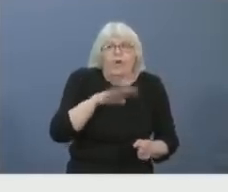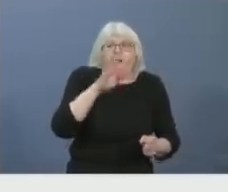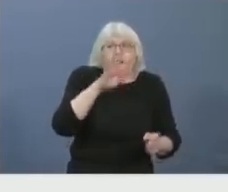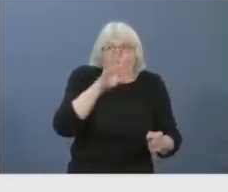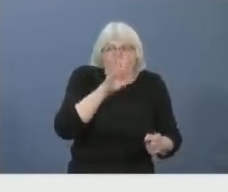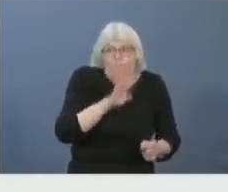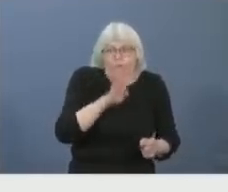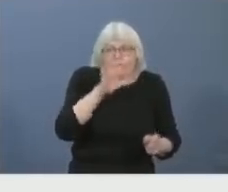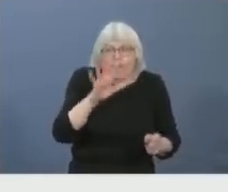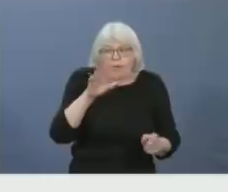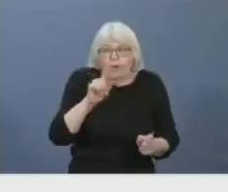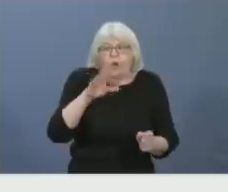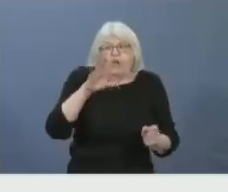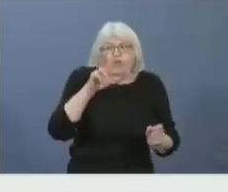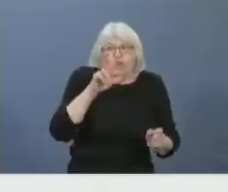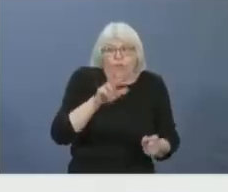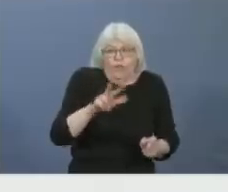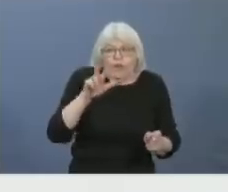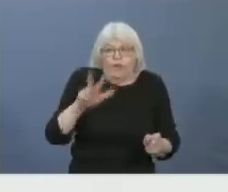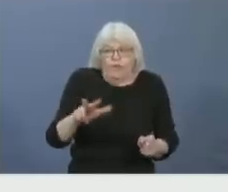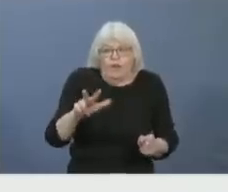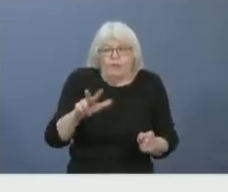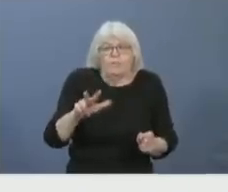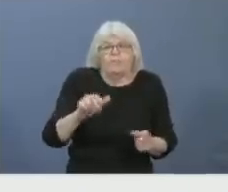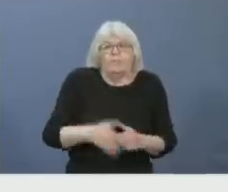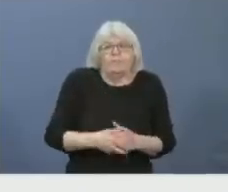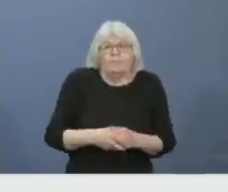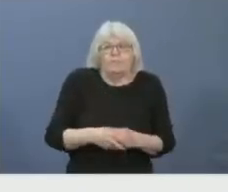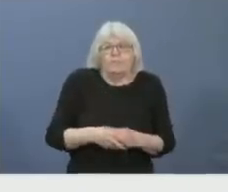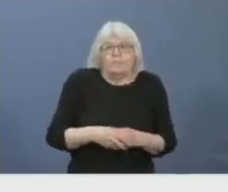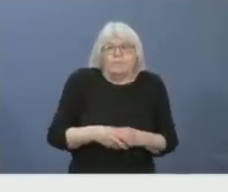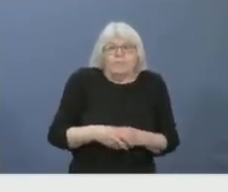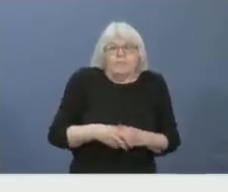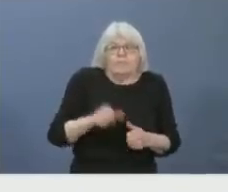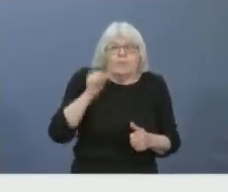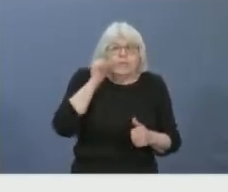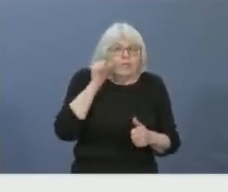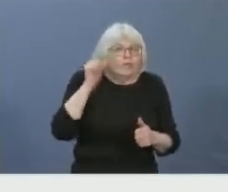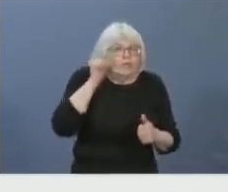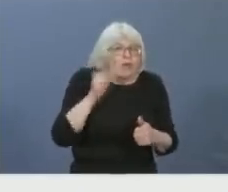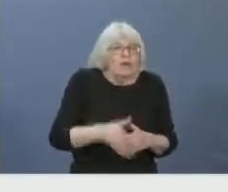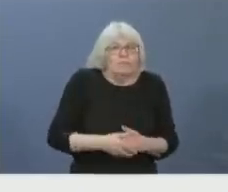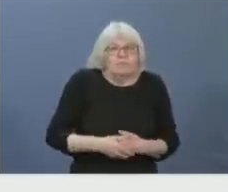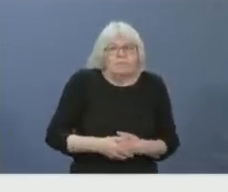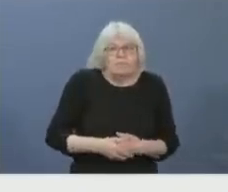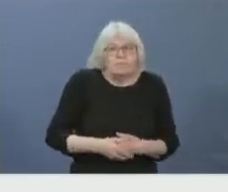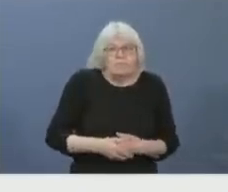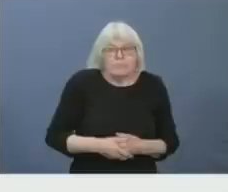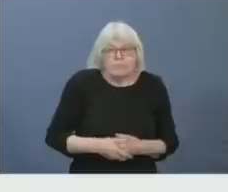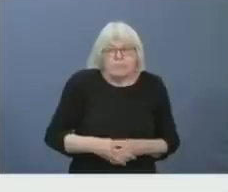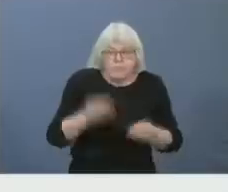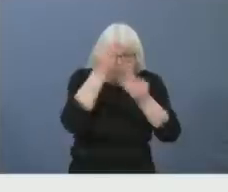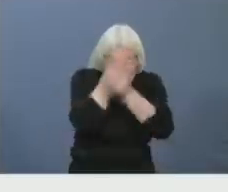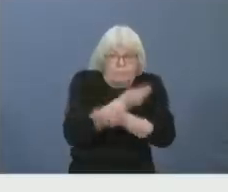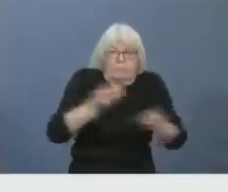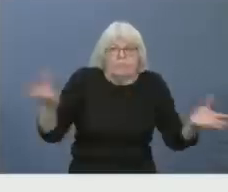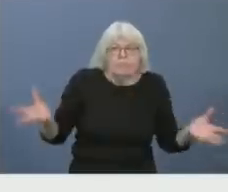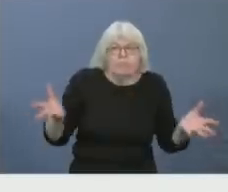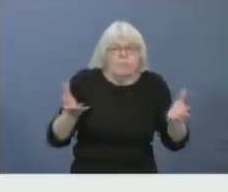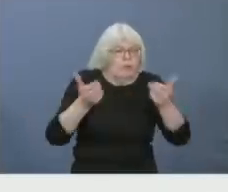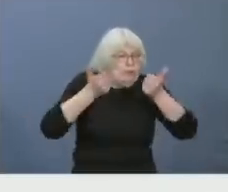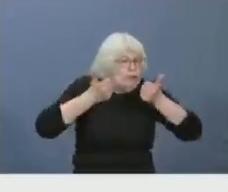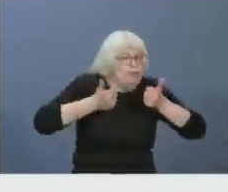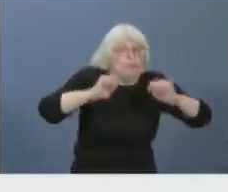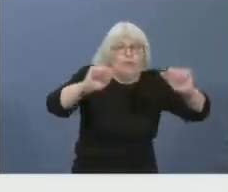844-751-2133. So we'll do what we can. I announced yesterday that we would help to try to cover some of the immediate